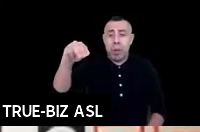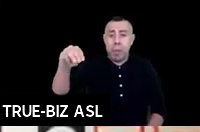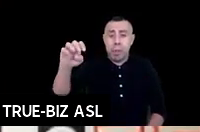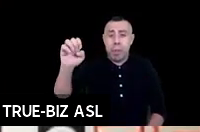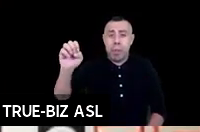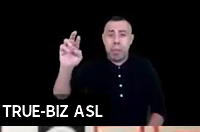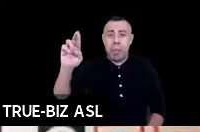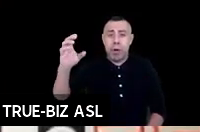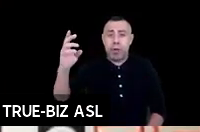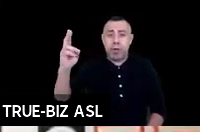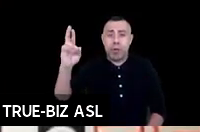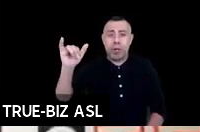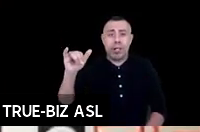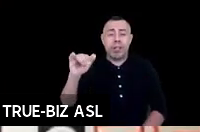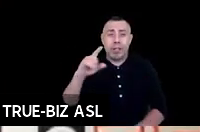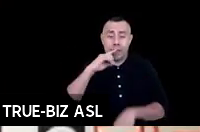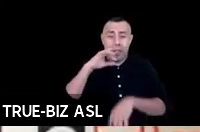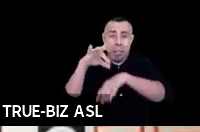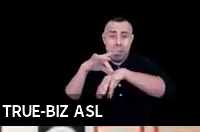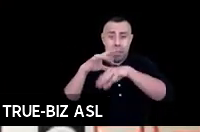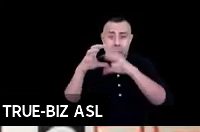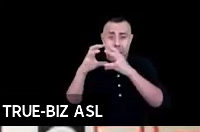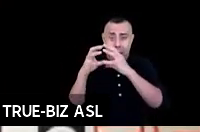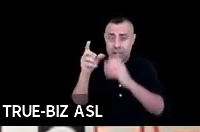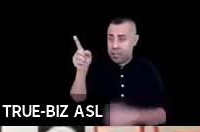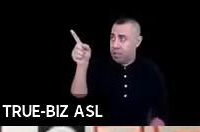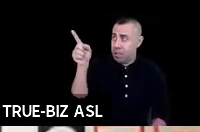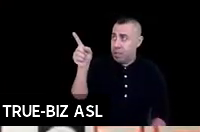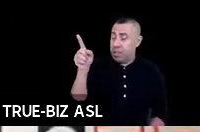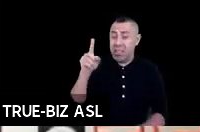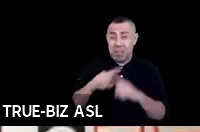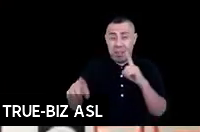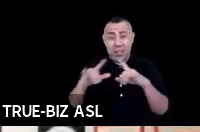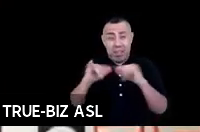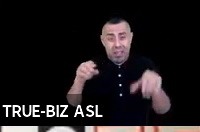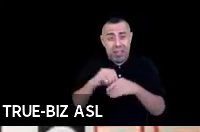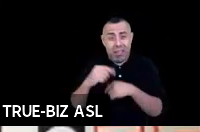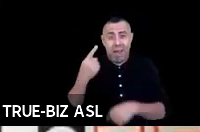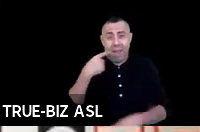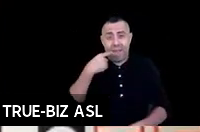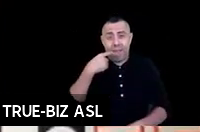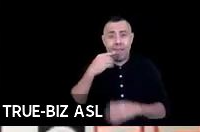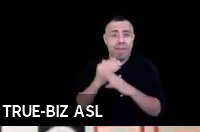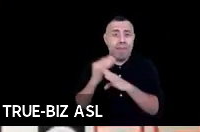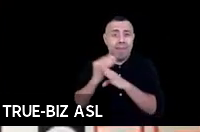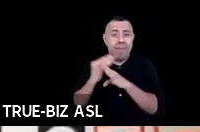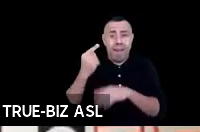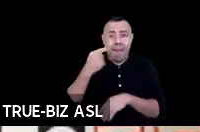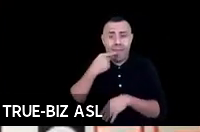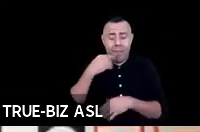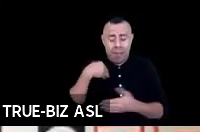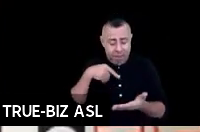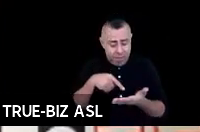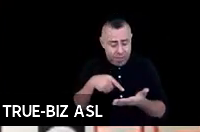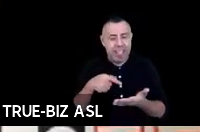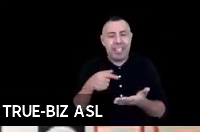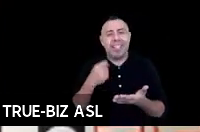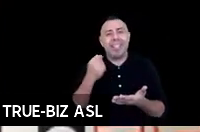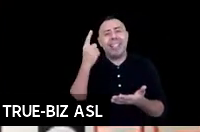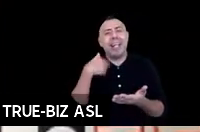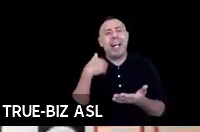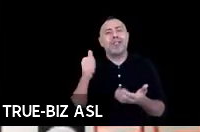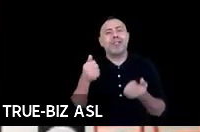thing that's in a thermometer. So I wanted to include those sort of easy stumbling blocks for misunderstanding that sort